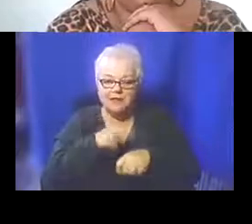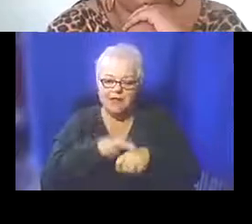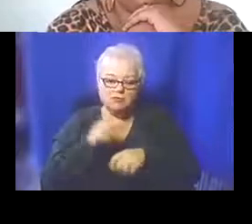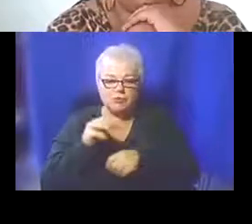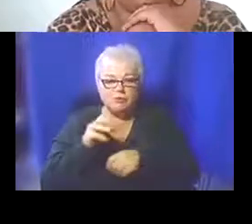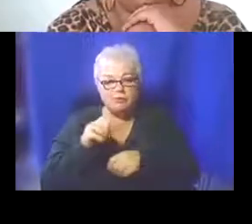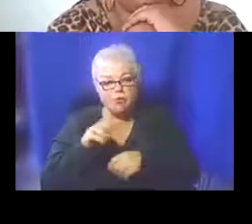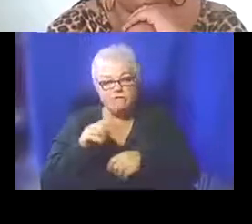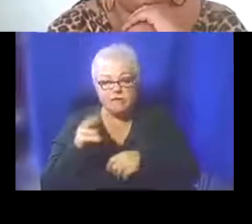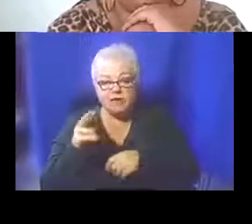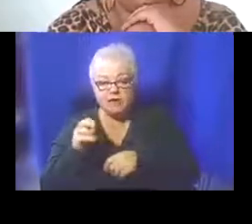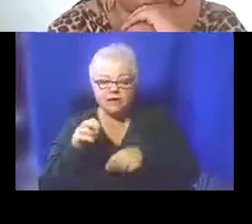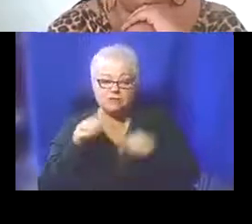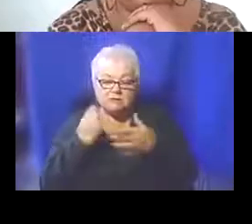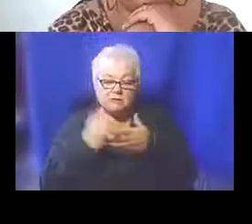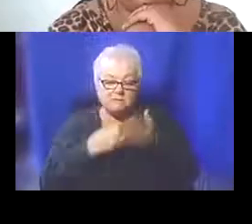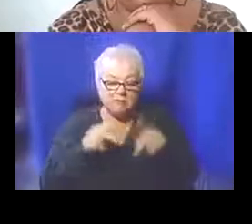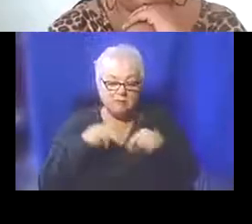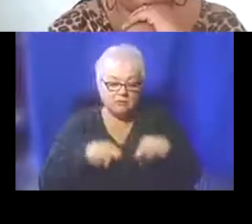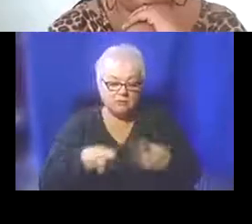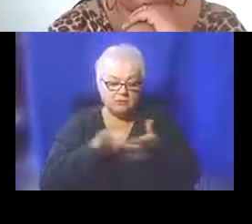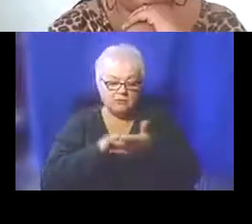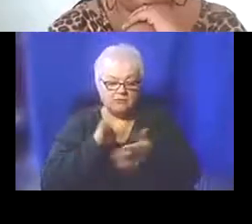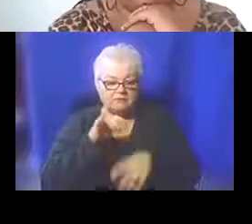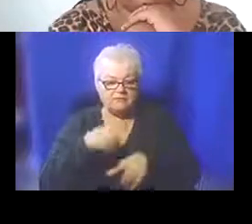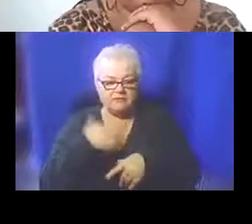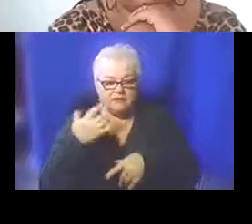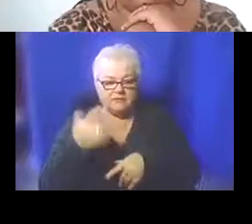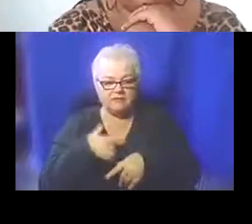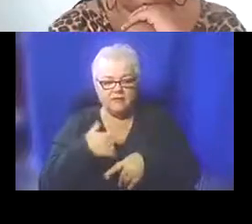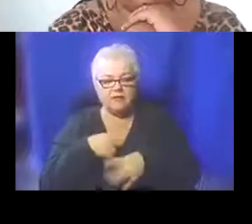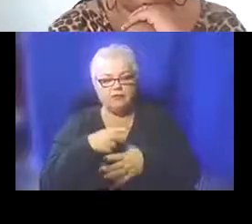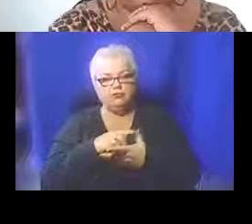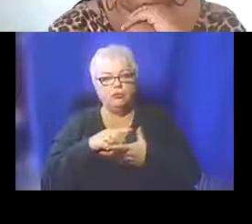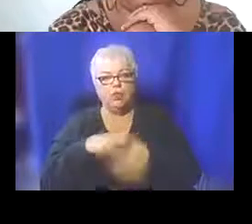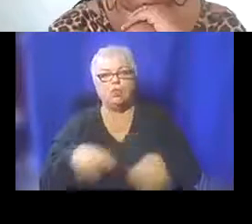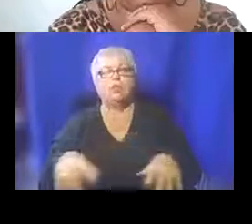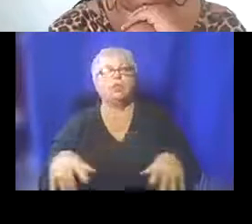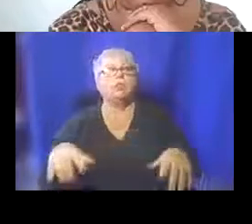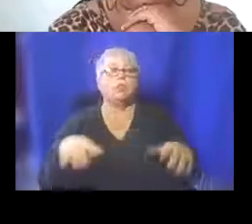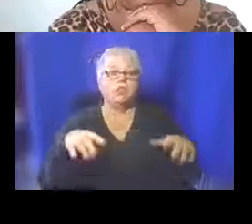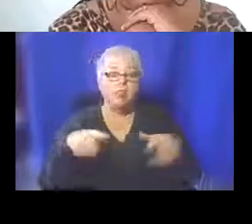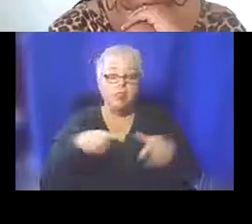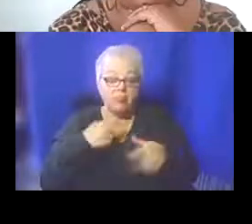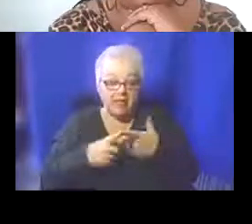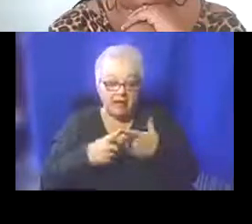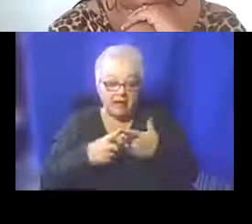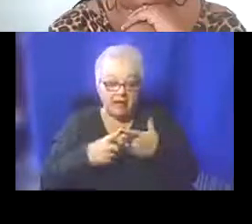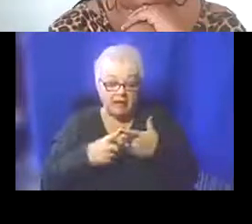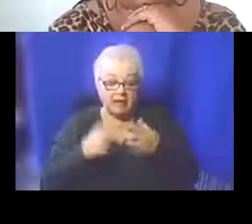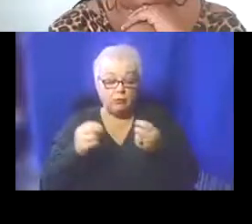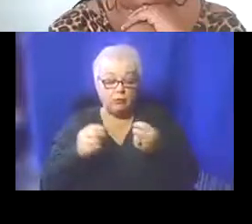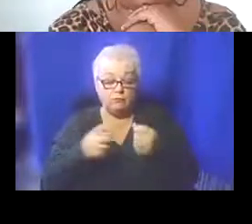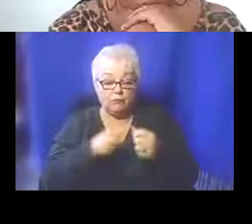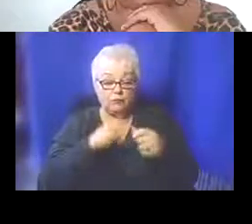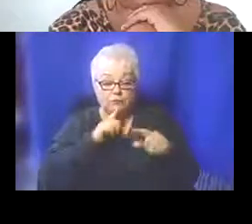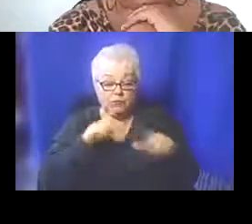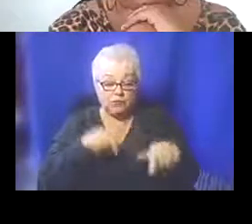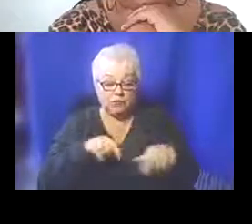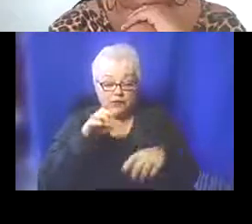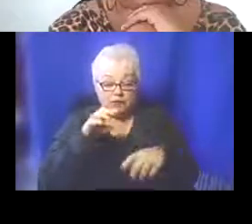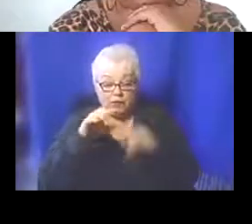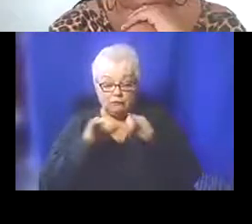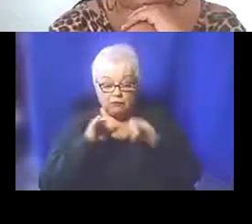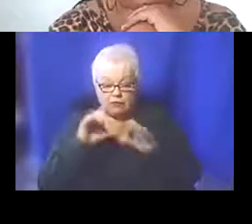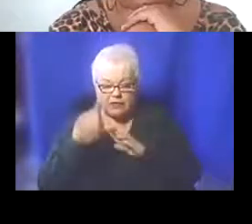some survivors during the assault report feeling like they're almost drugged, that they're out of it, and then when they do first responder interviews later,